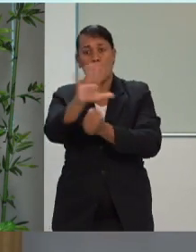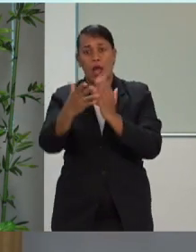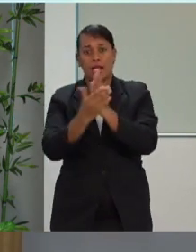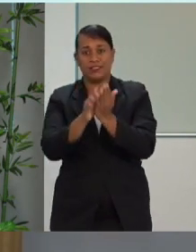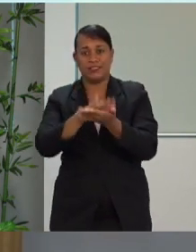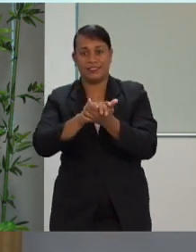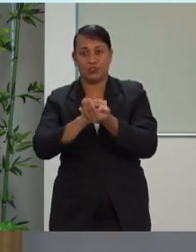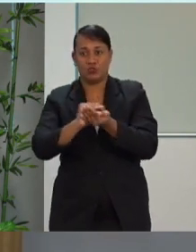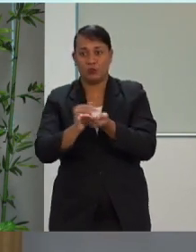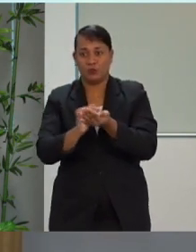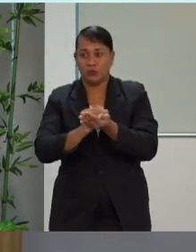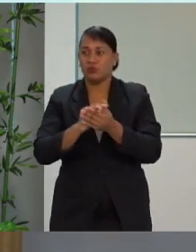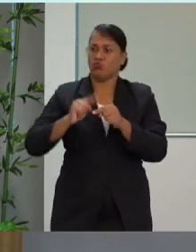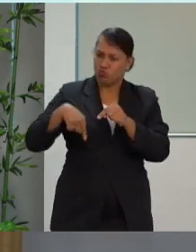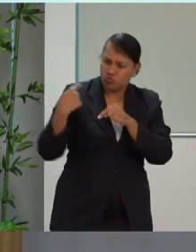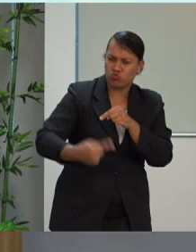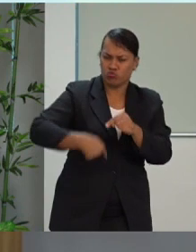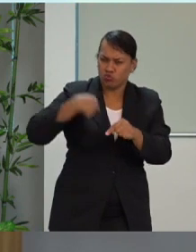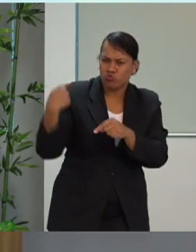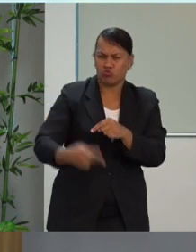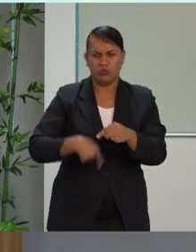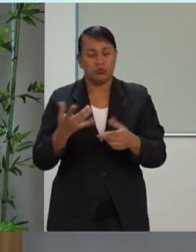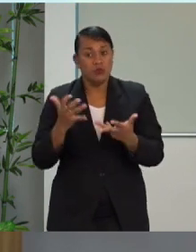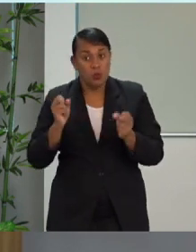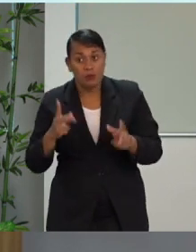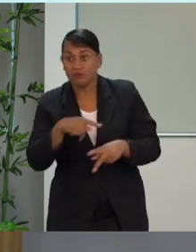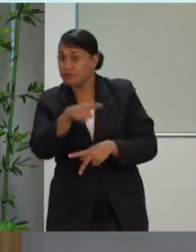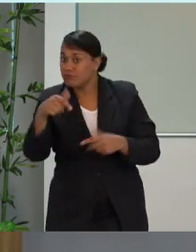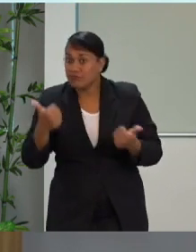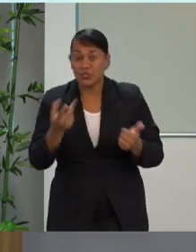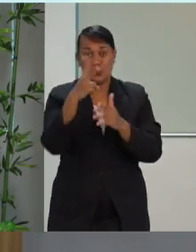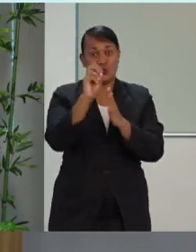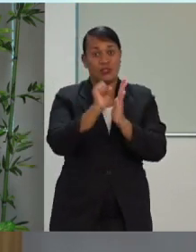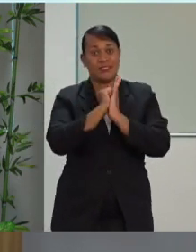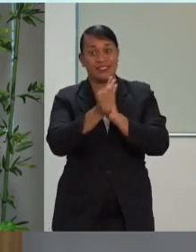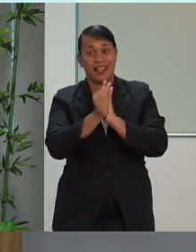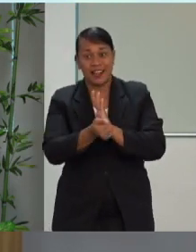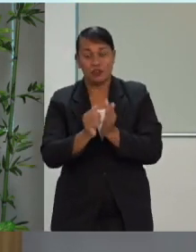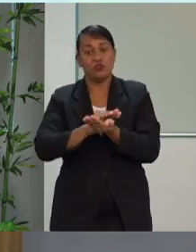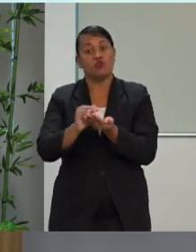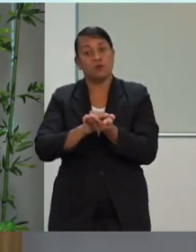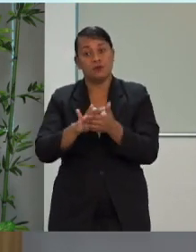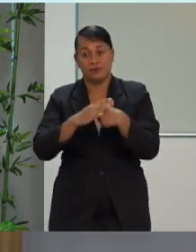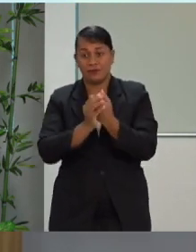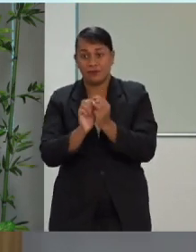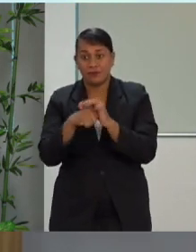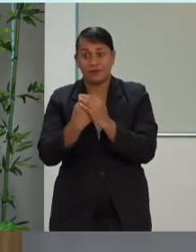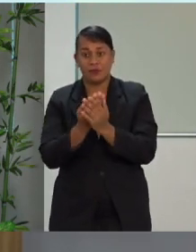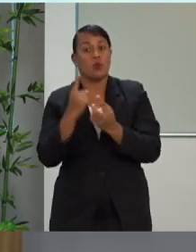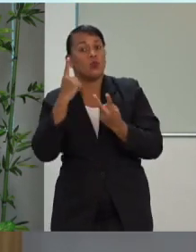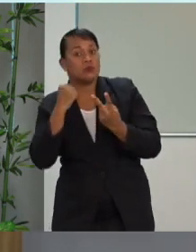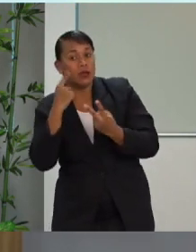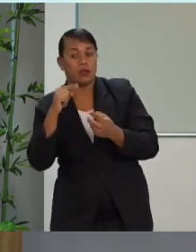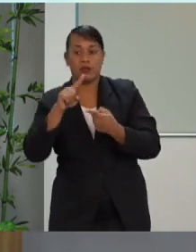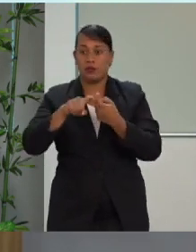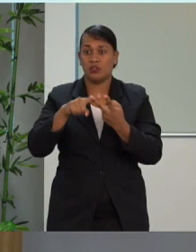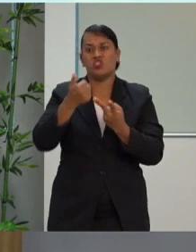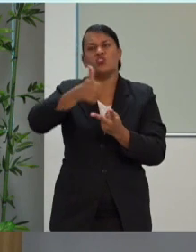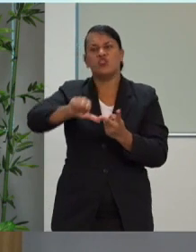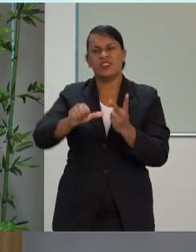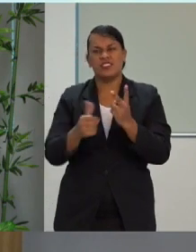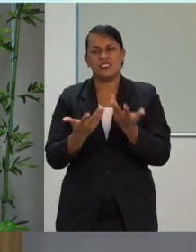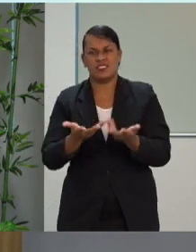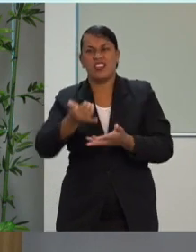regularly and at all opportunities, 20 seconds with soap and water, or use an alcohol-based